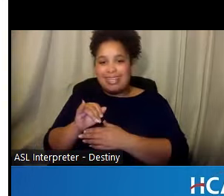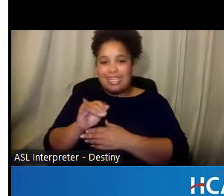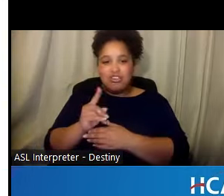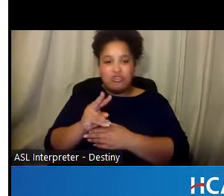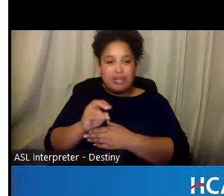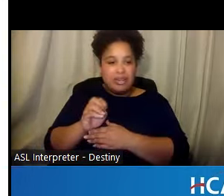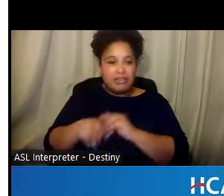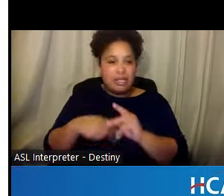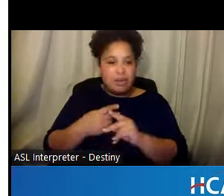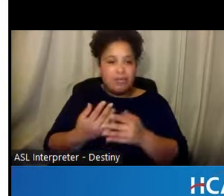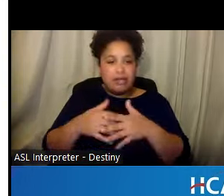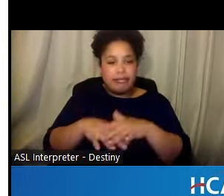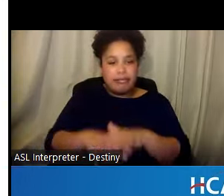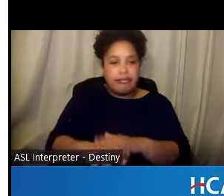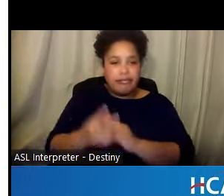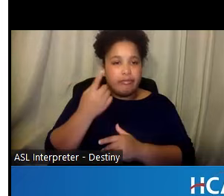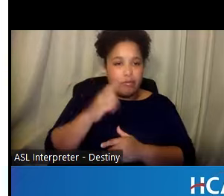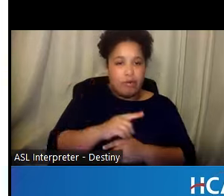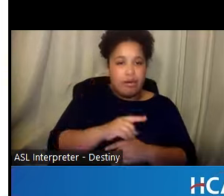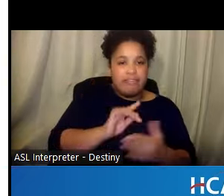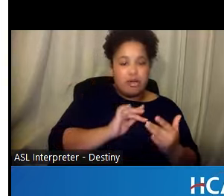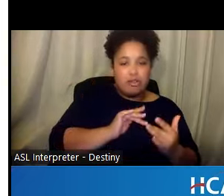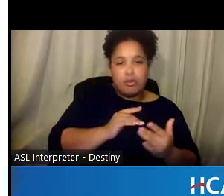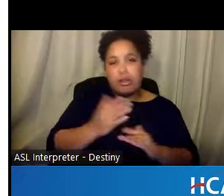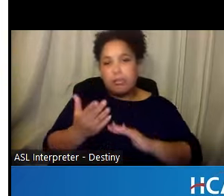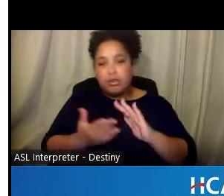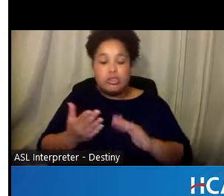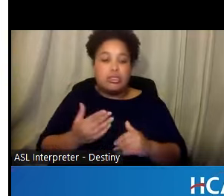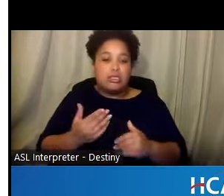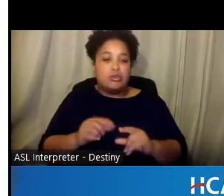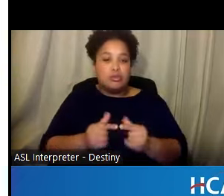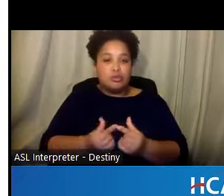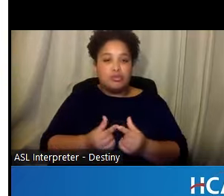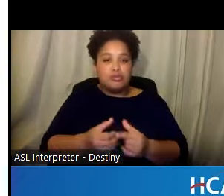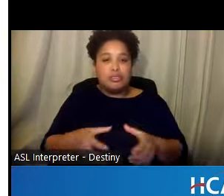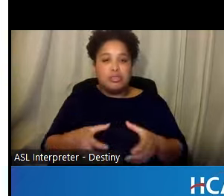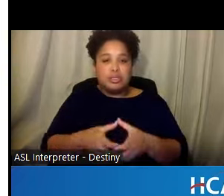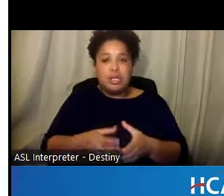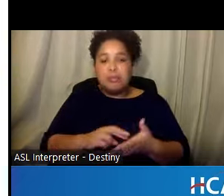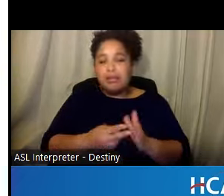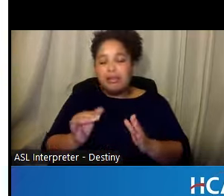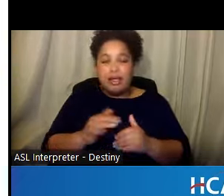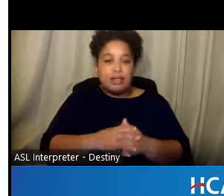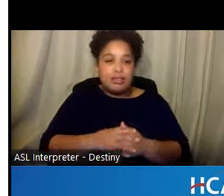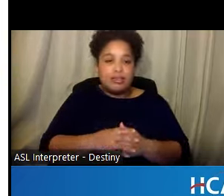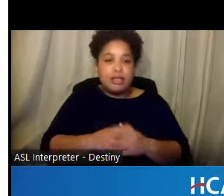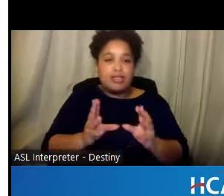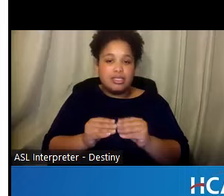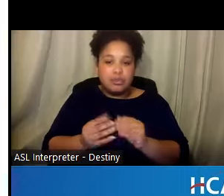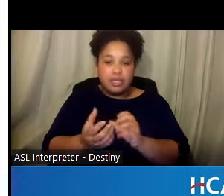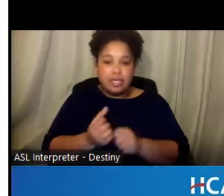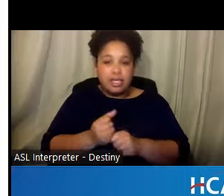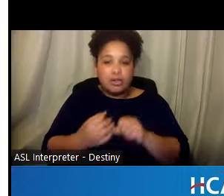between virtual group sessions, which is, I think, a fancy way of saying just sessions where we get your